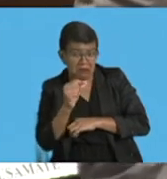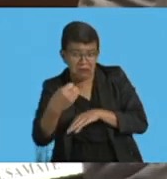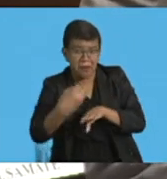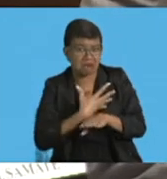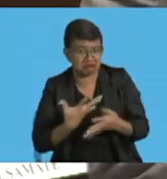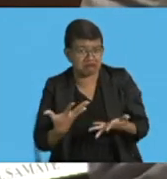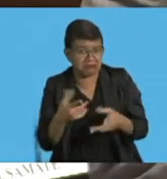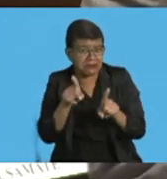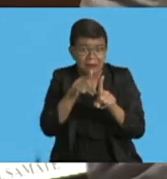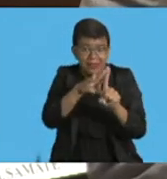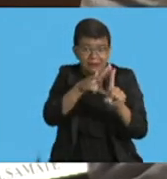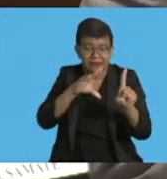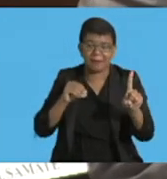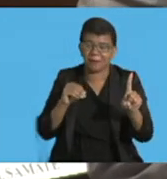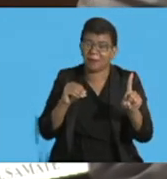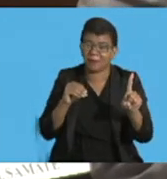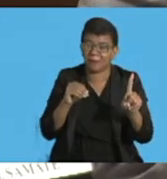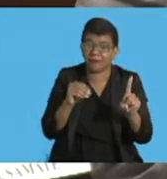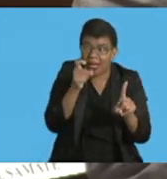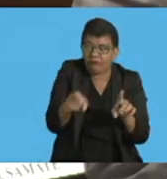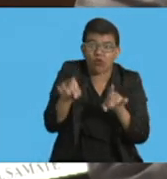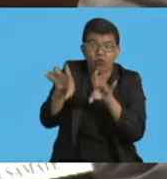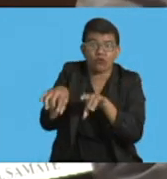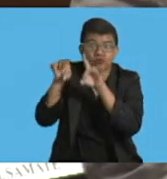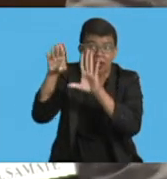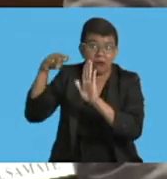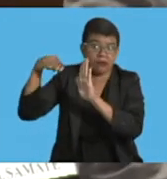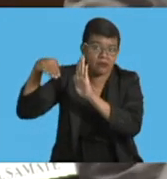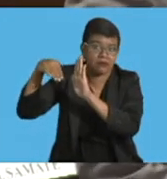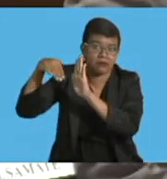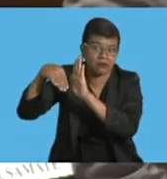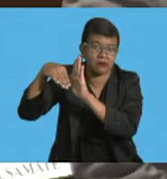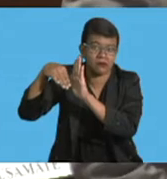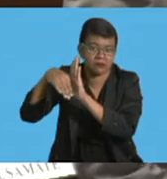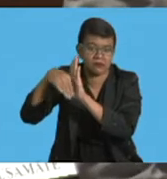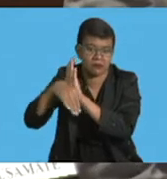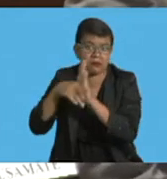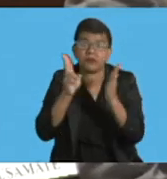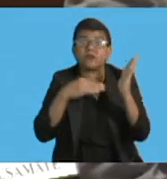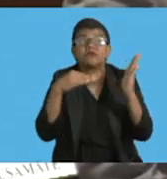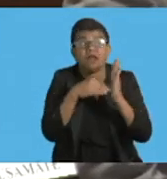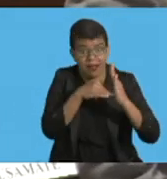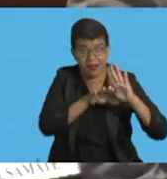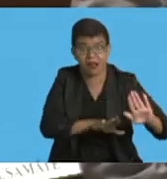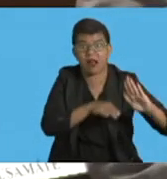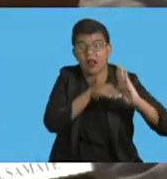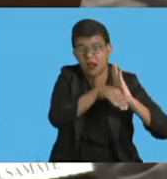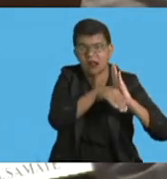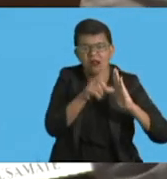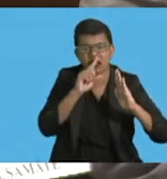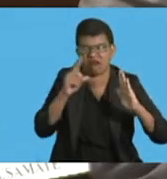if the Australian economy does slow down significantly, and the New Zealand economy, it can have an impact on our tourism